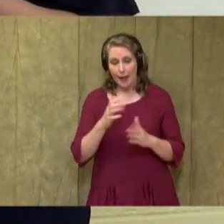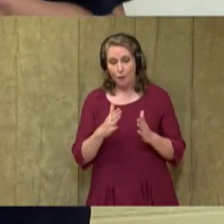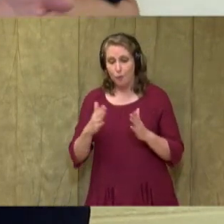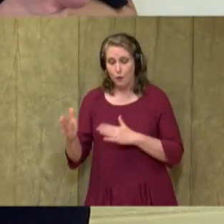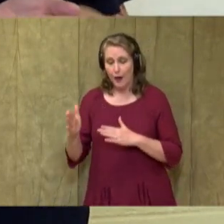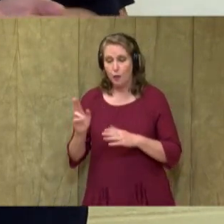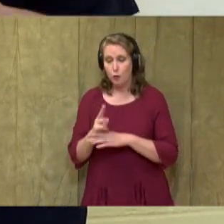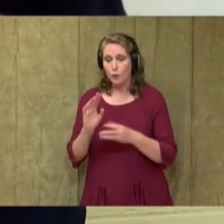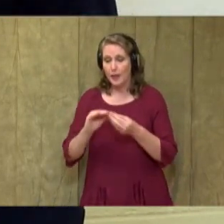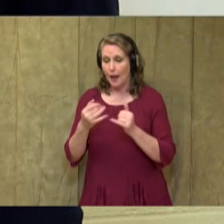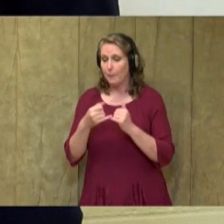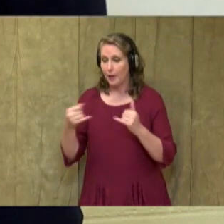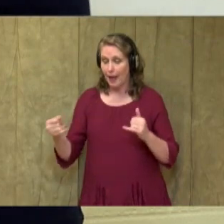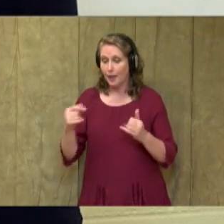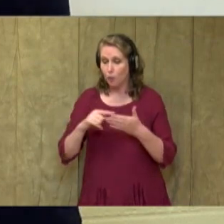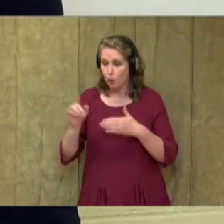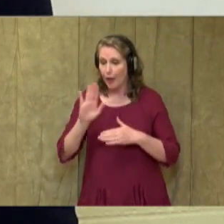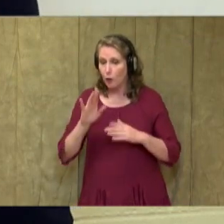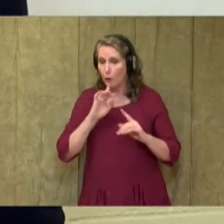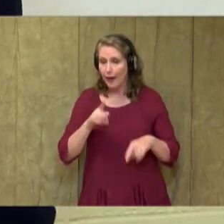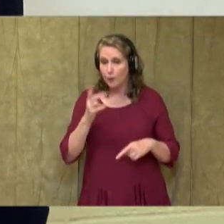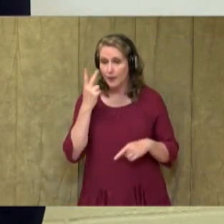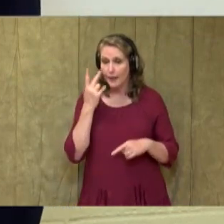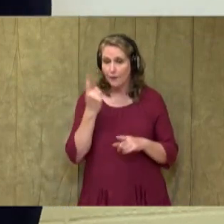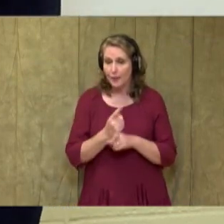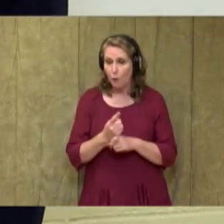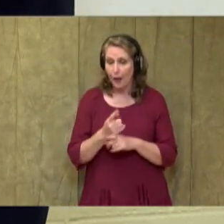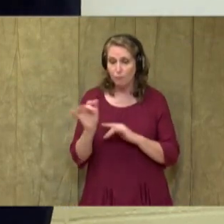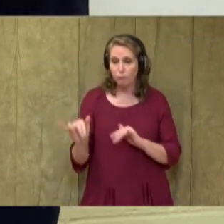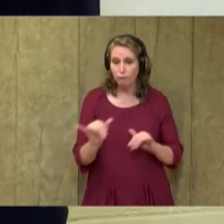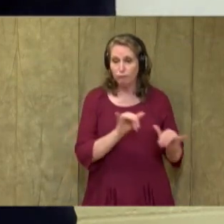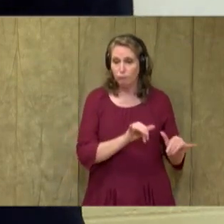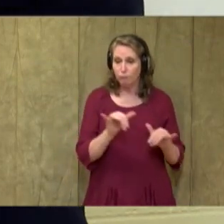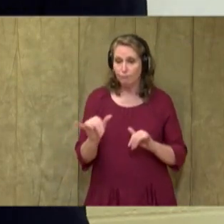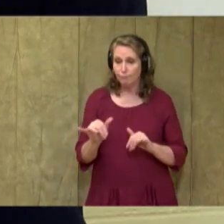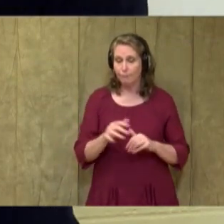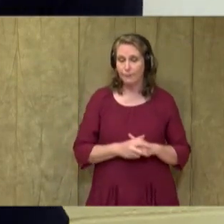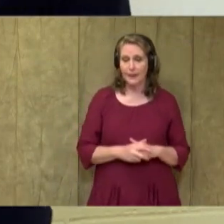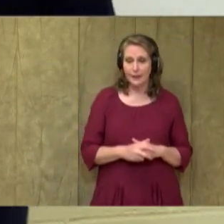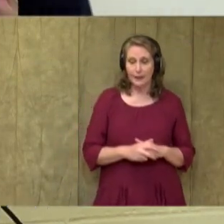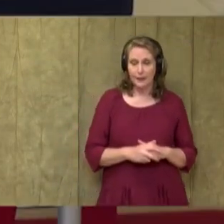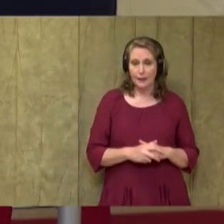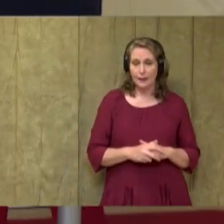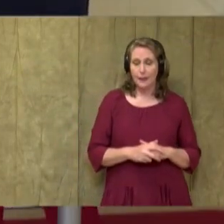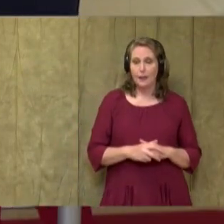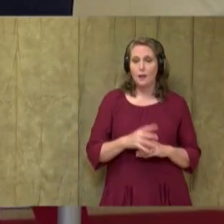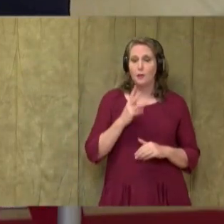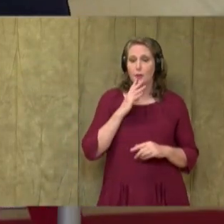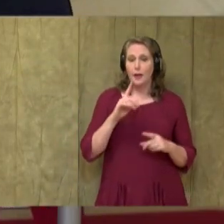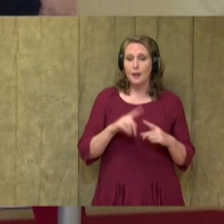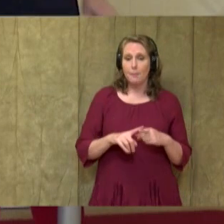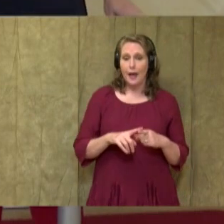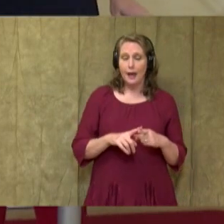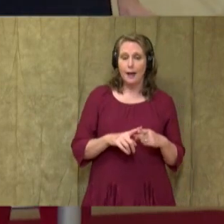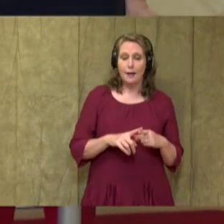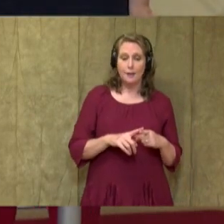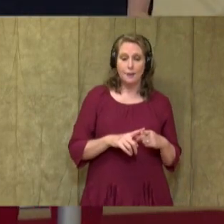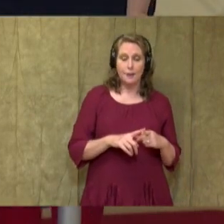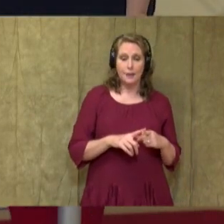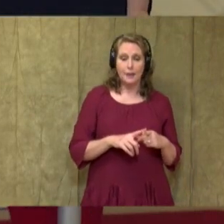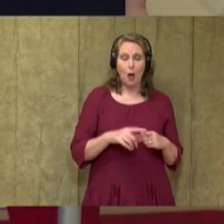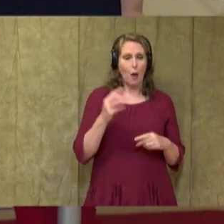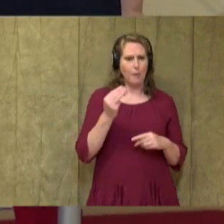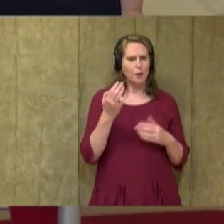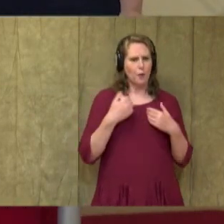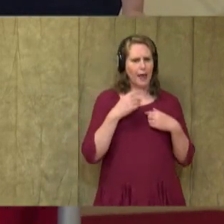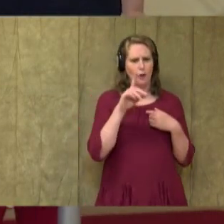number line just to make sure that you have the right answer. All right, so we talked about a question when we left off on Monday, and